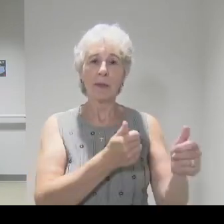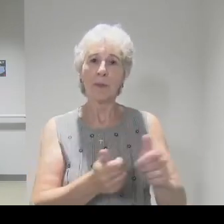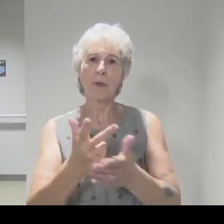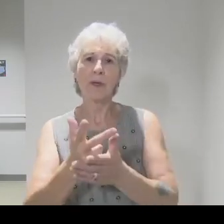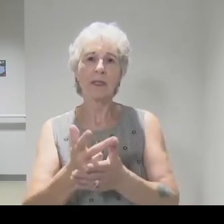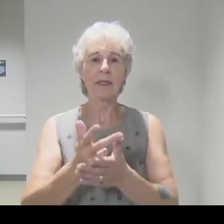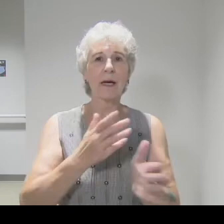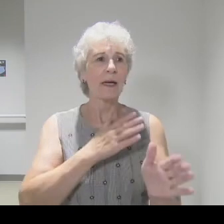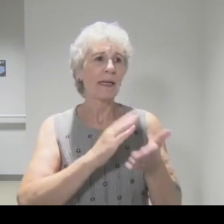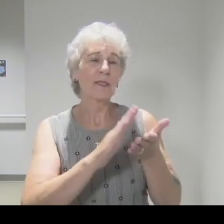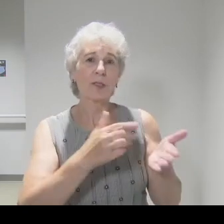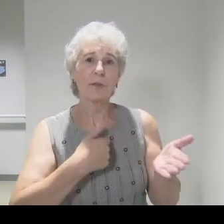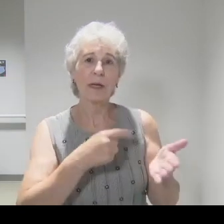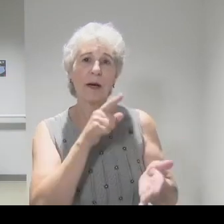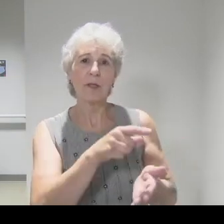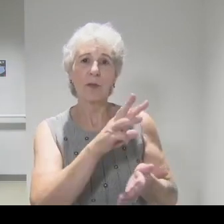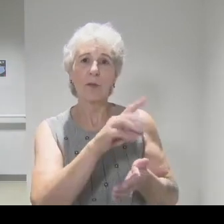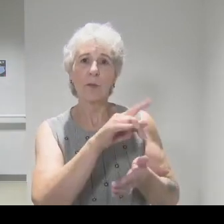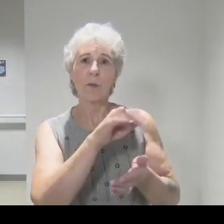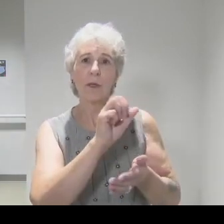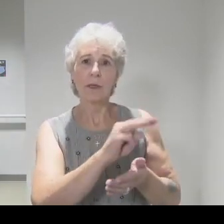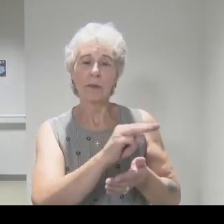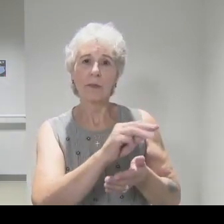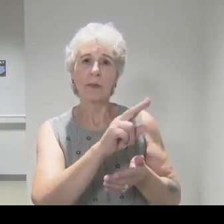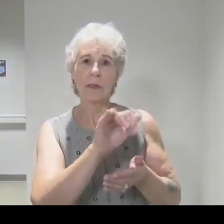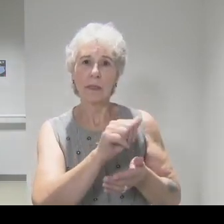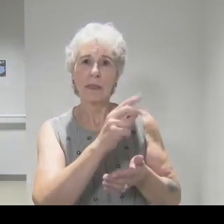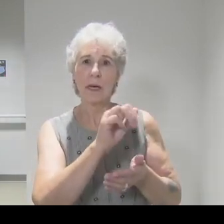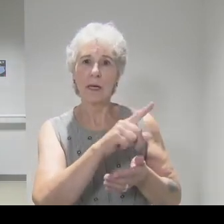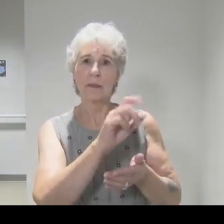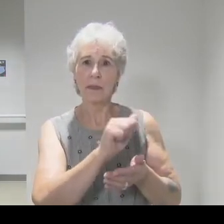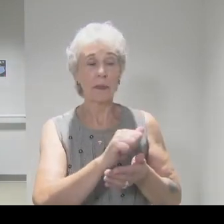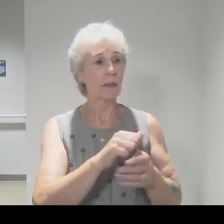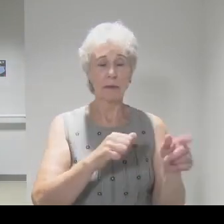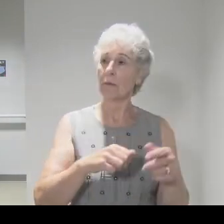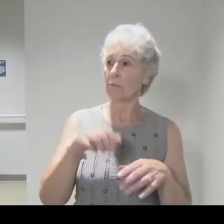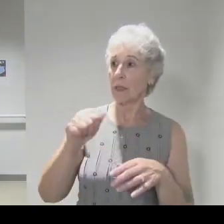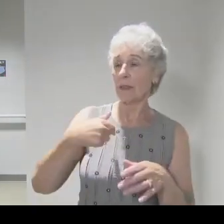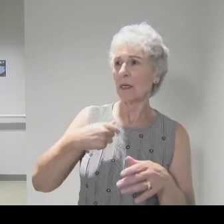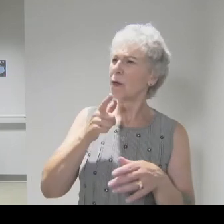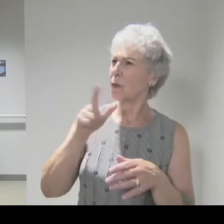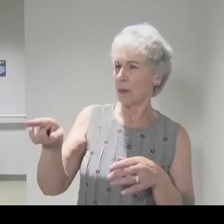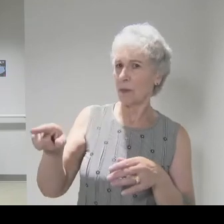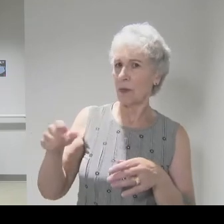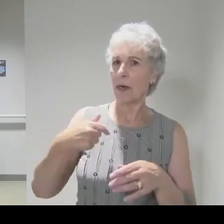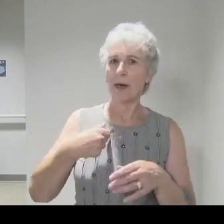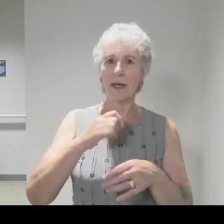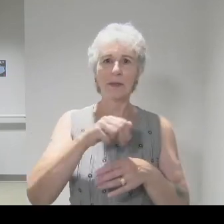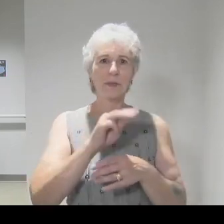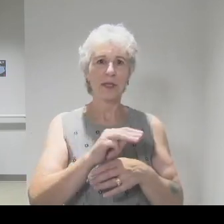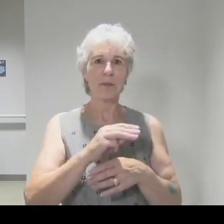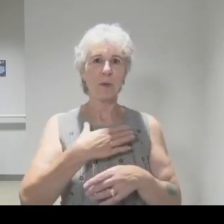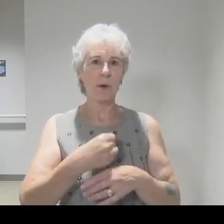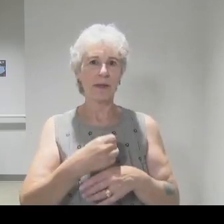said, "Pardon me, are you William Nyganda?" And he said, "Yes, I am. Who are you?" And he said, "Well, I'm Jim White, and you don't know me,